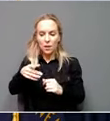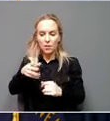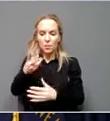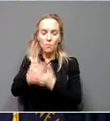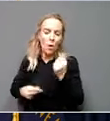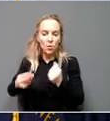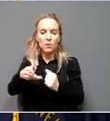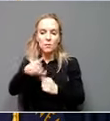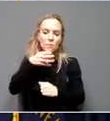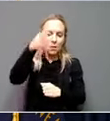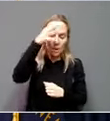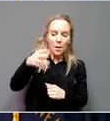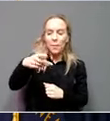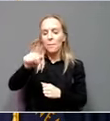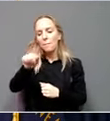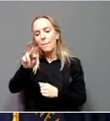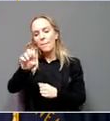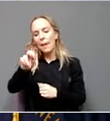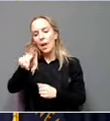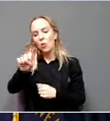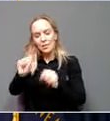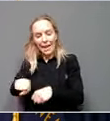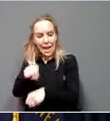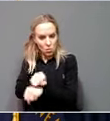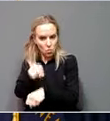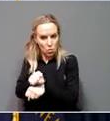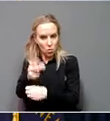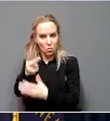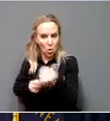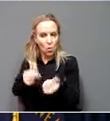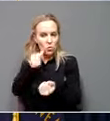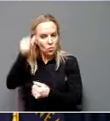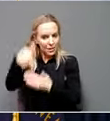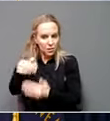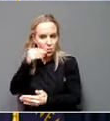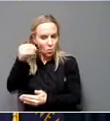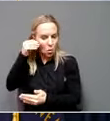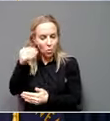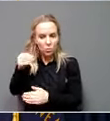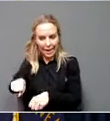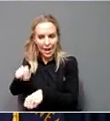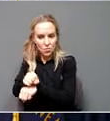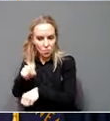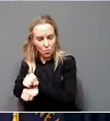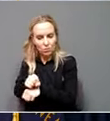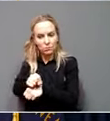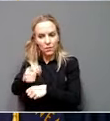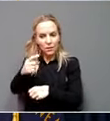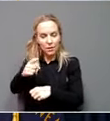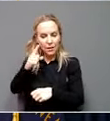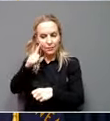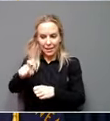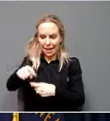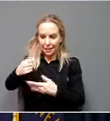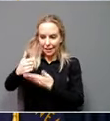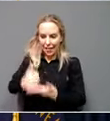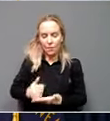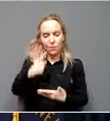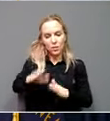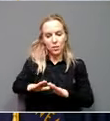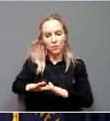is in place if they so choose, such as childcare and a number of the other pieces of the bill. I think will